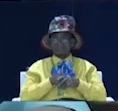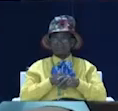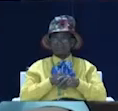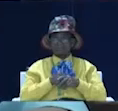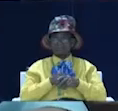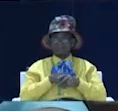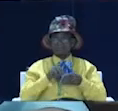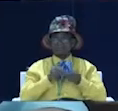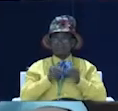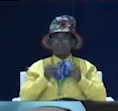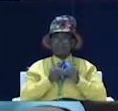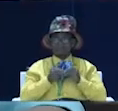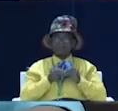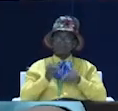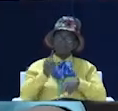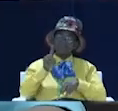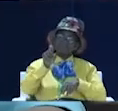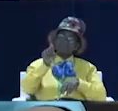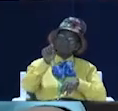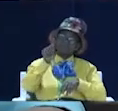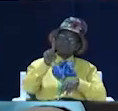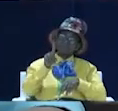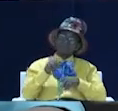Number 11,